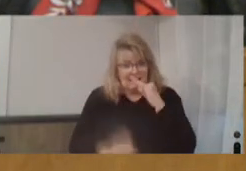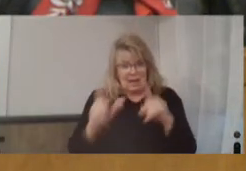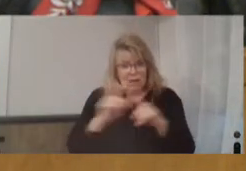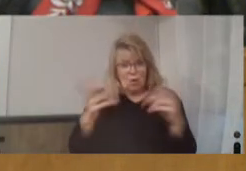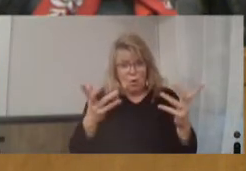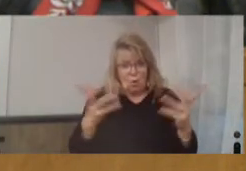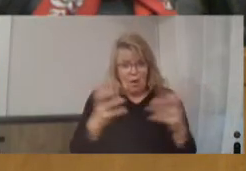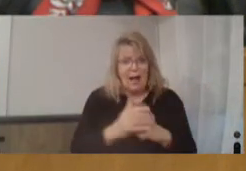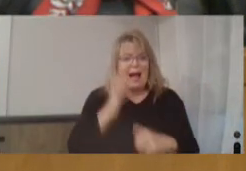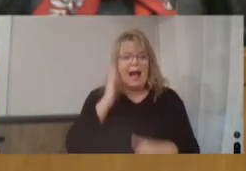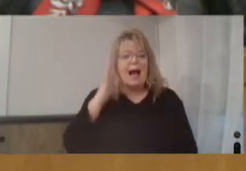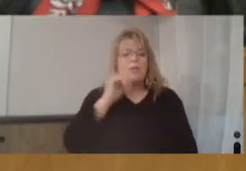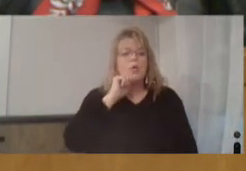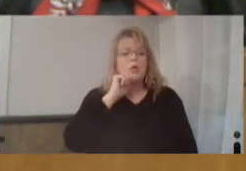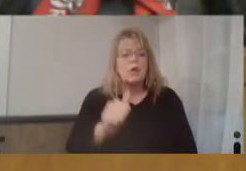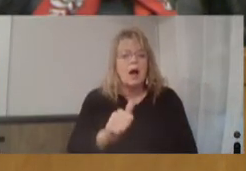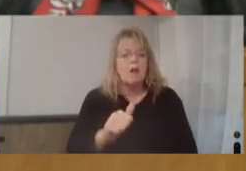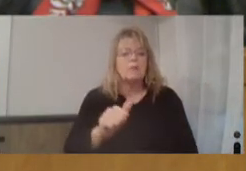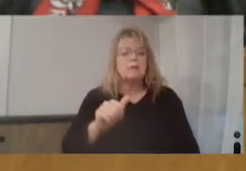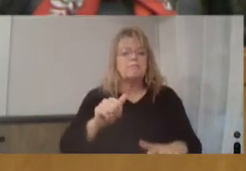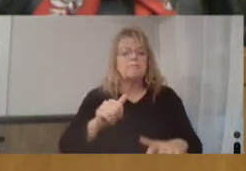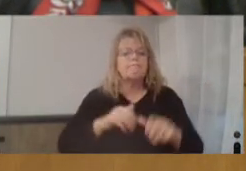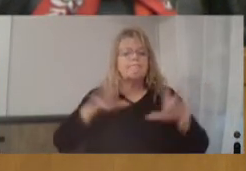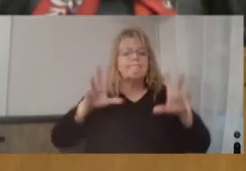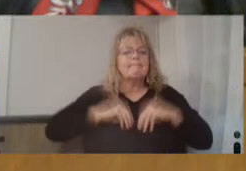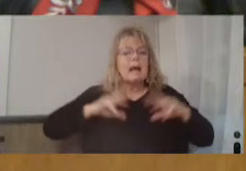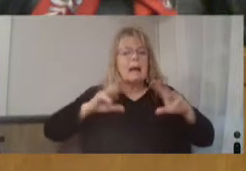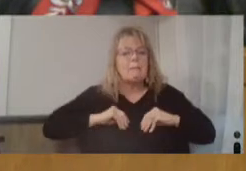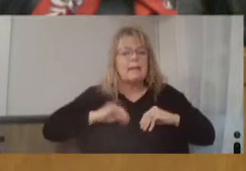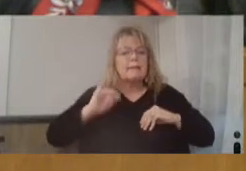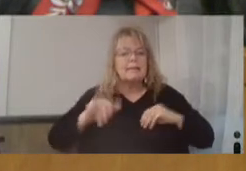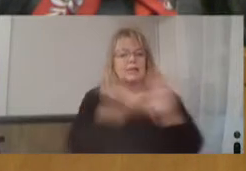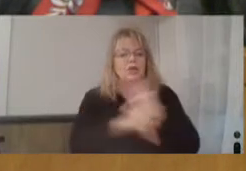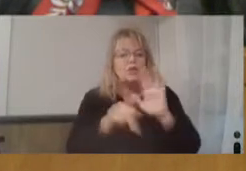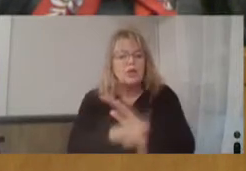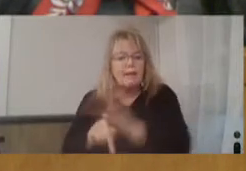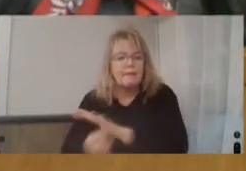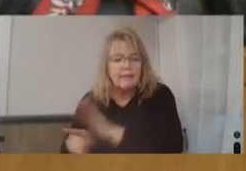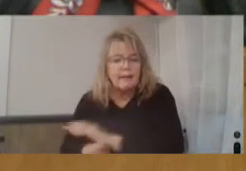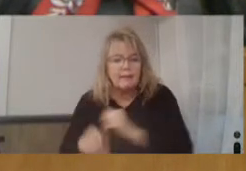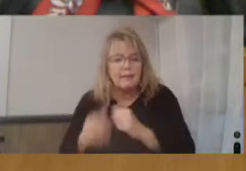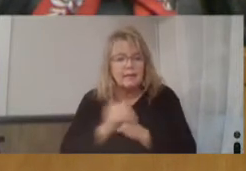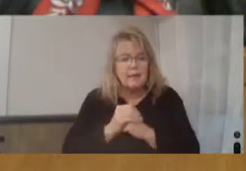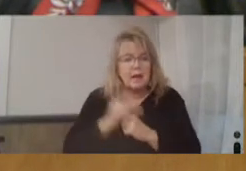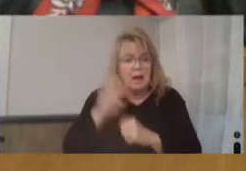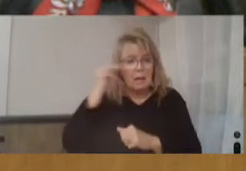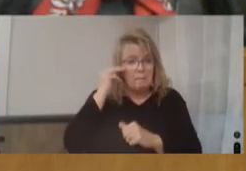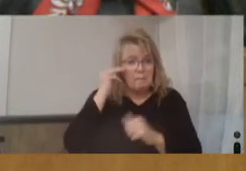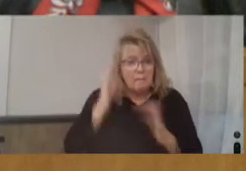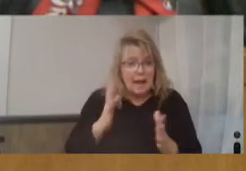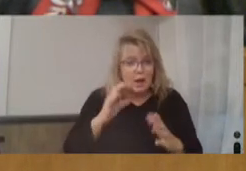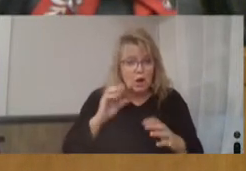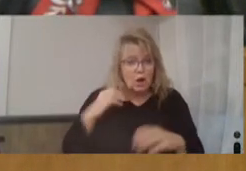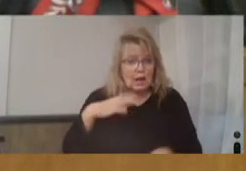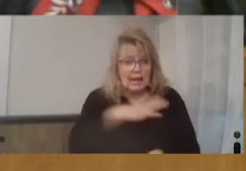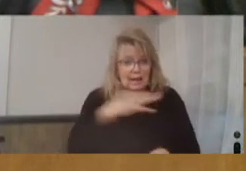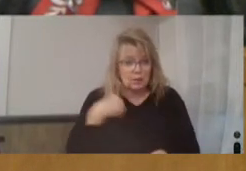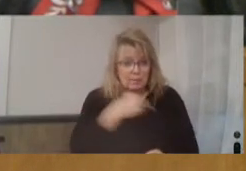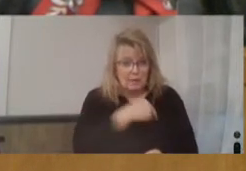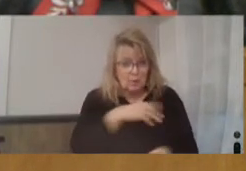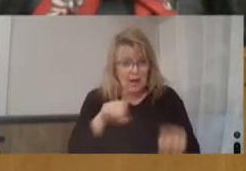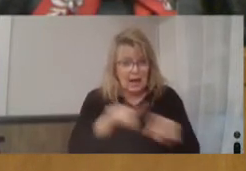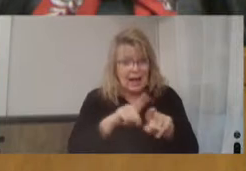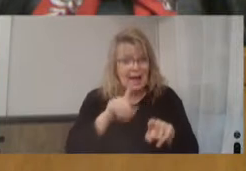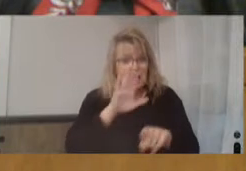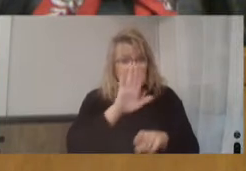"I will not be complicit in this genocide. Will you?" Dear Mayor and Council members, as your constituents, it